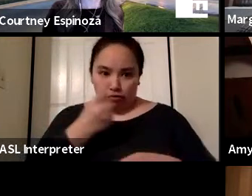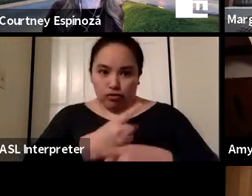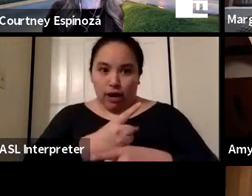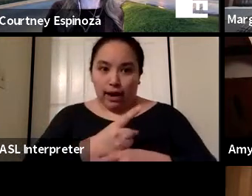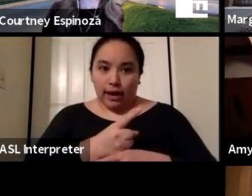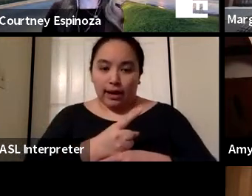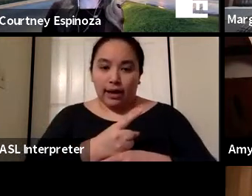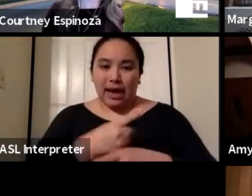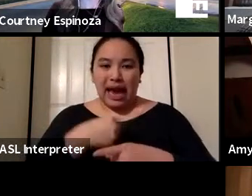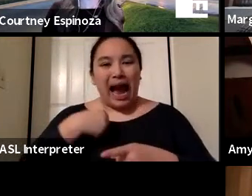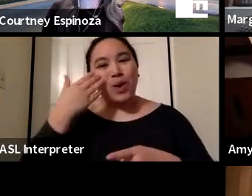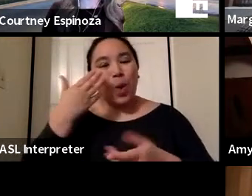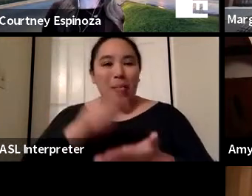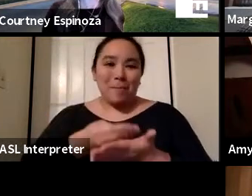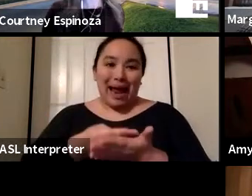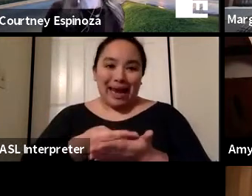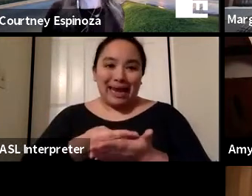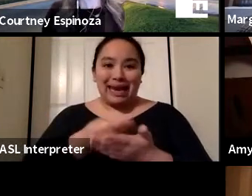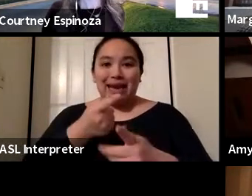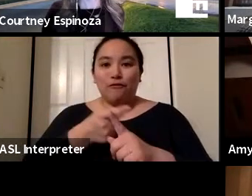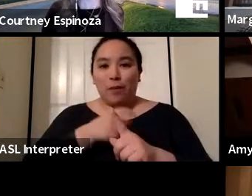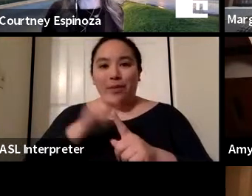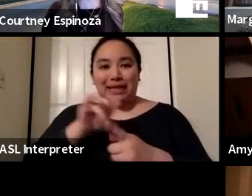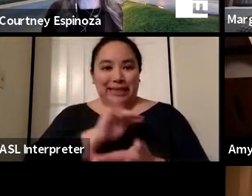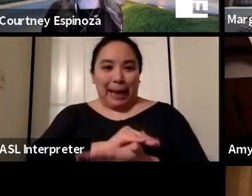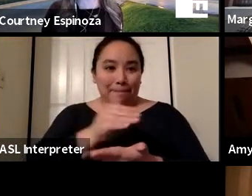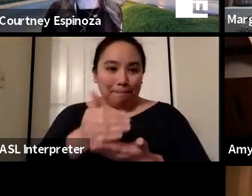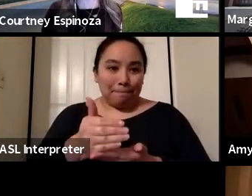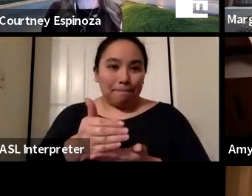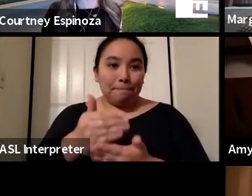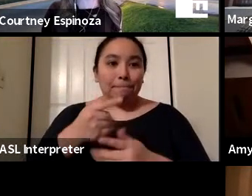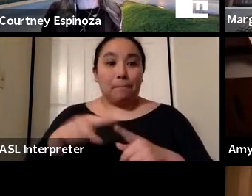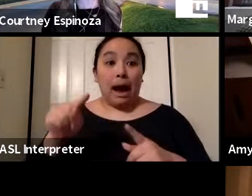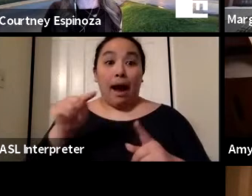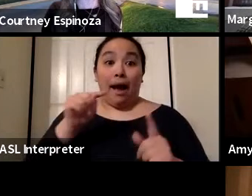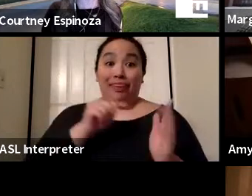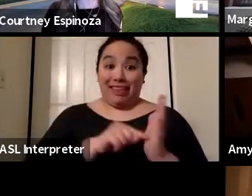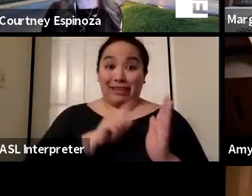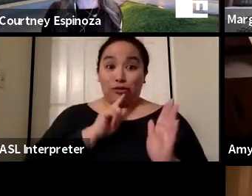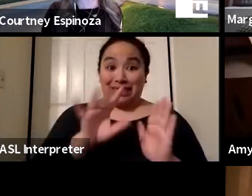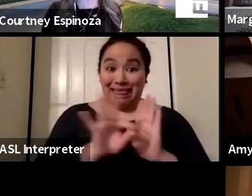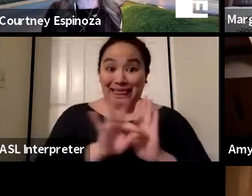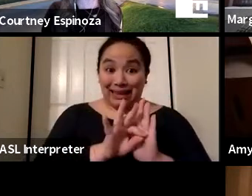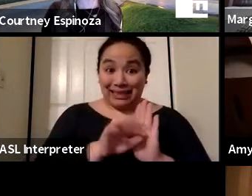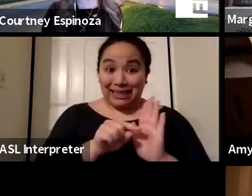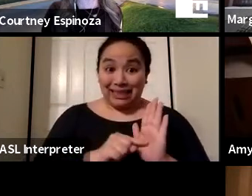I mean, I know the money is coming from the same pot, but these were selected